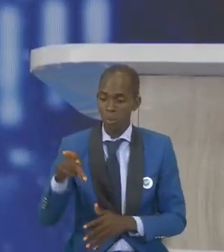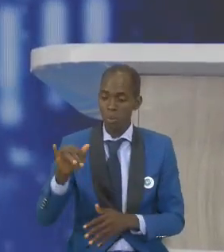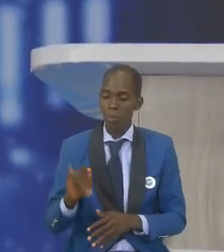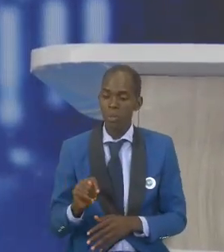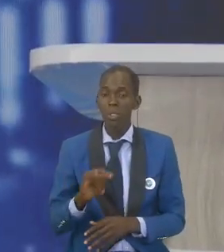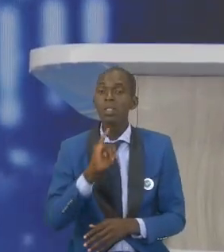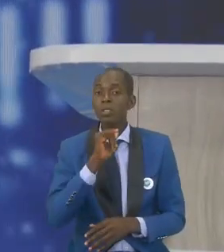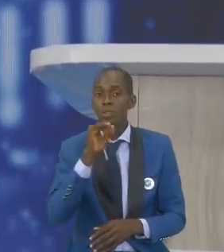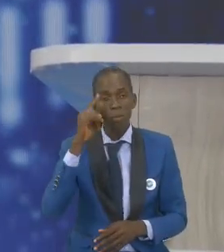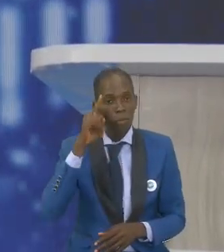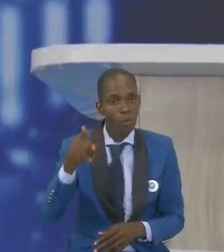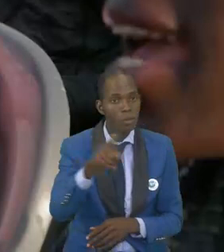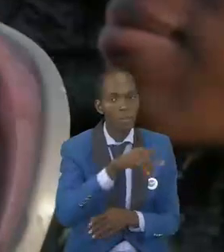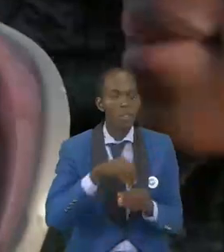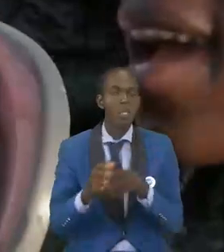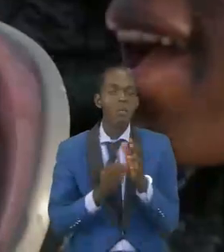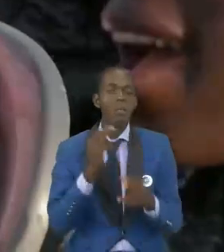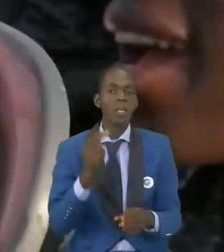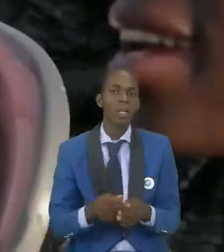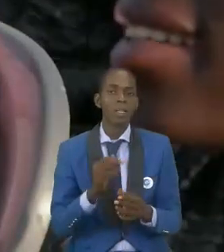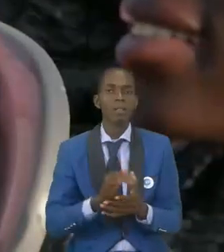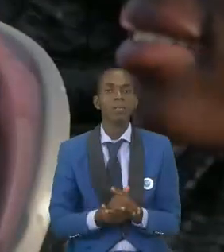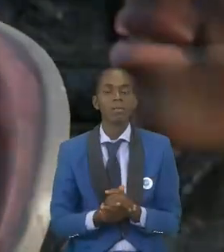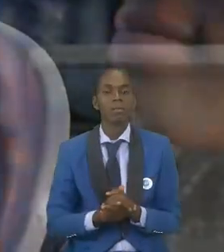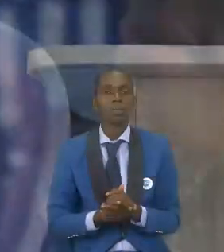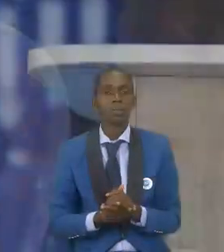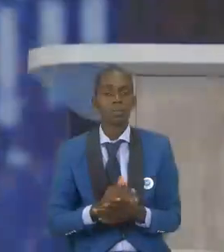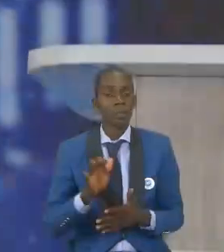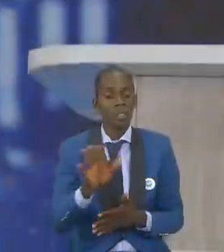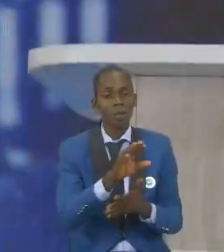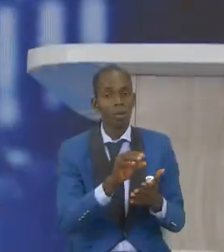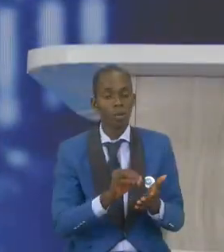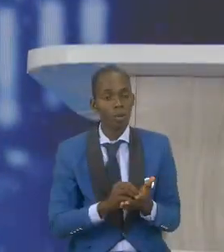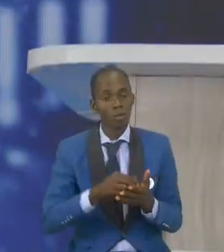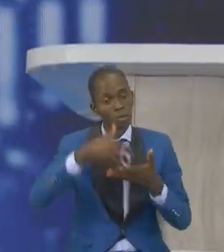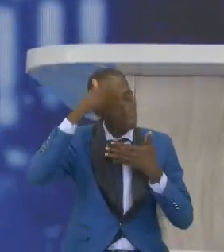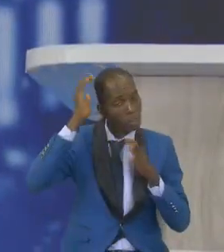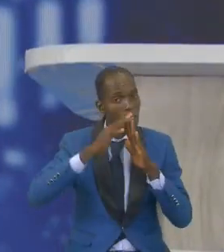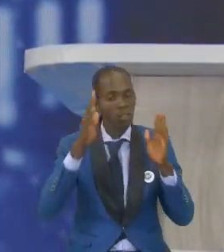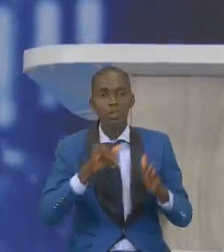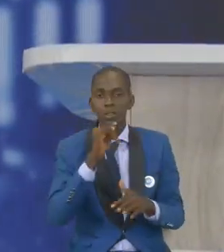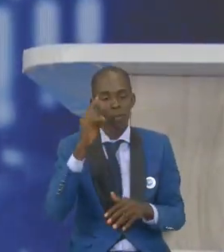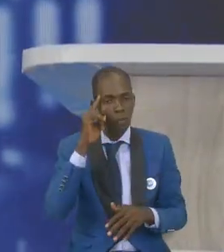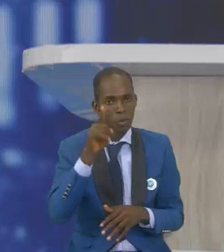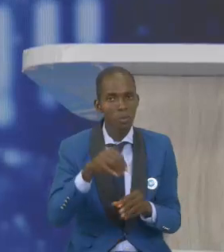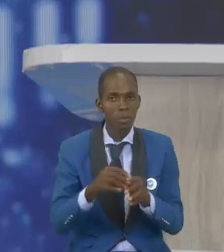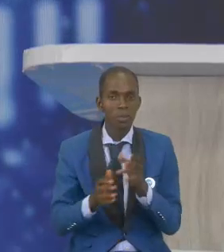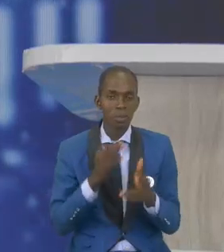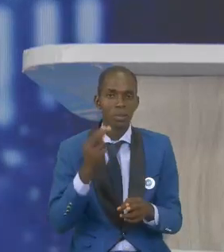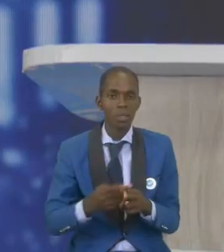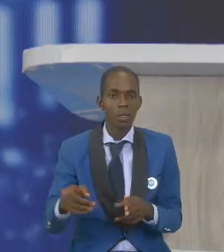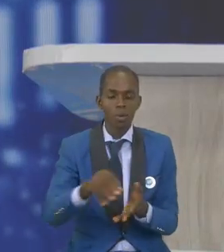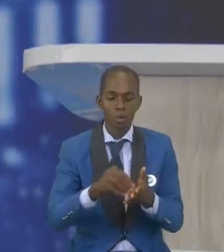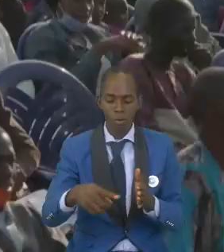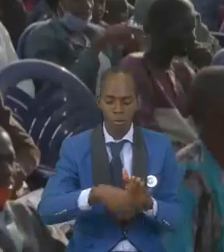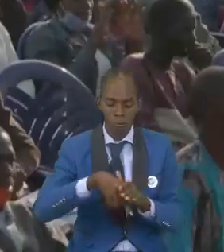said their pit is not for you. Their den is not for you. Their dungeon is not